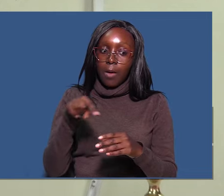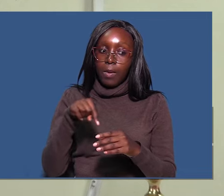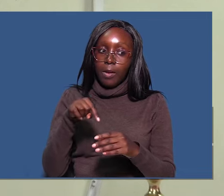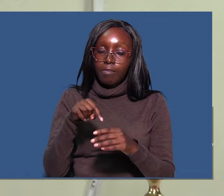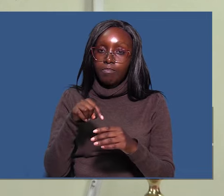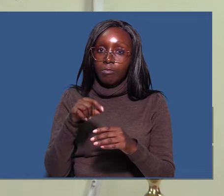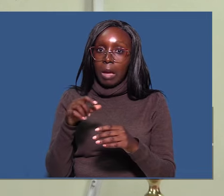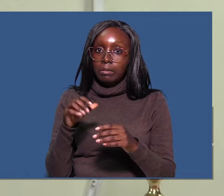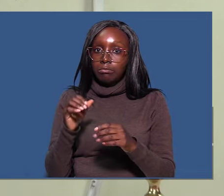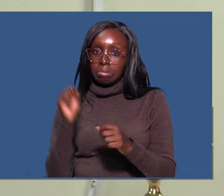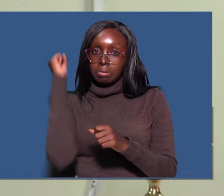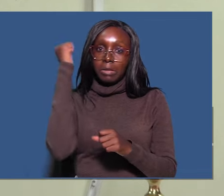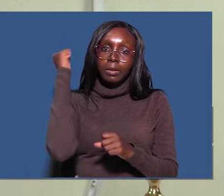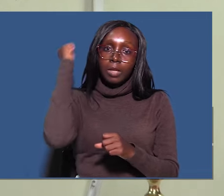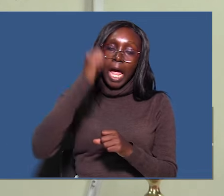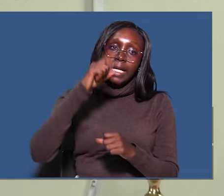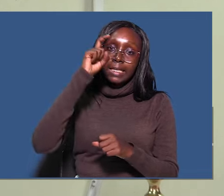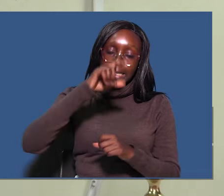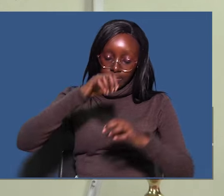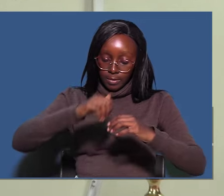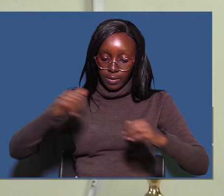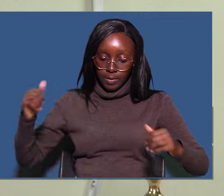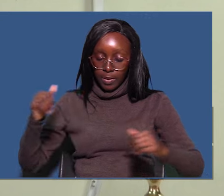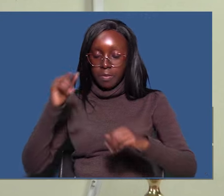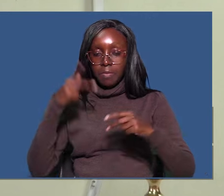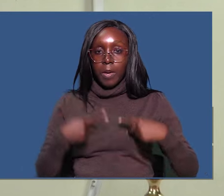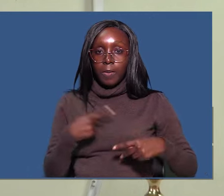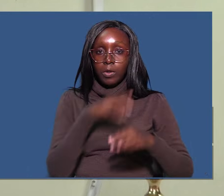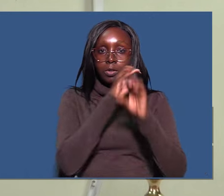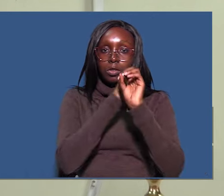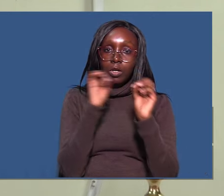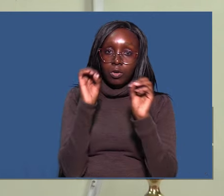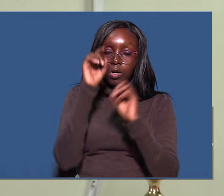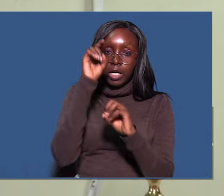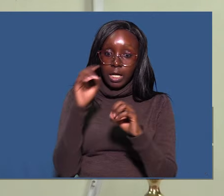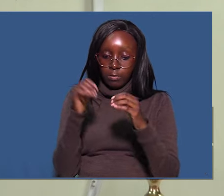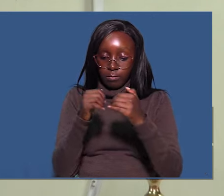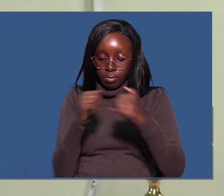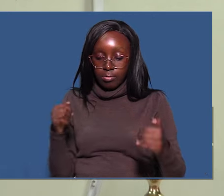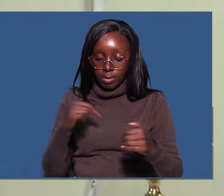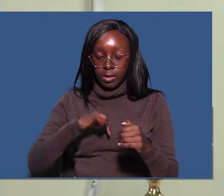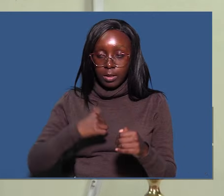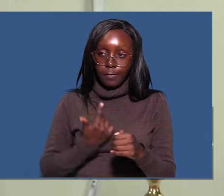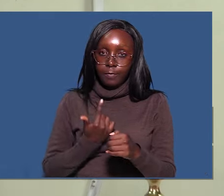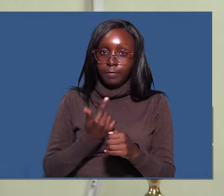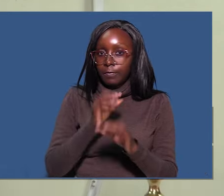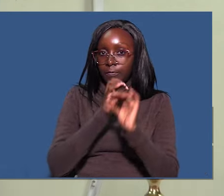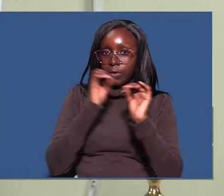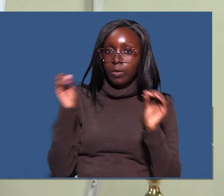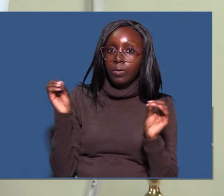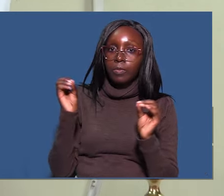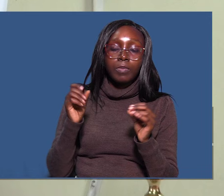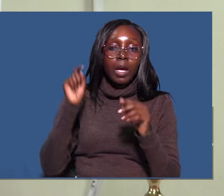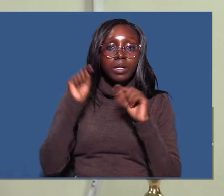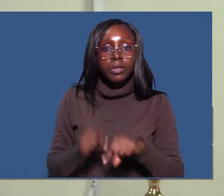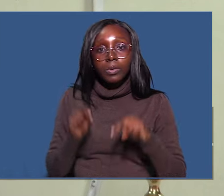campaigns anybody. We should not exclude anybody, and we should not exclude ourselves either. Today, we'll